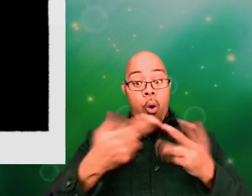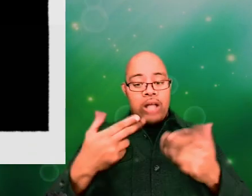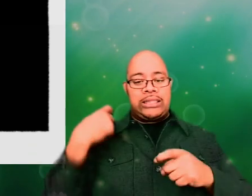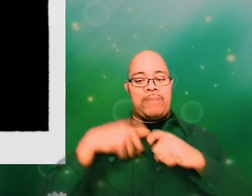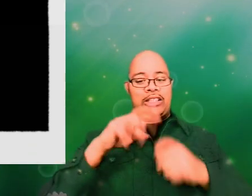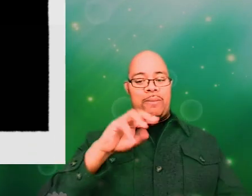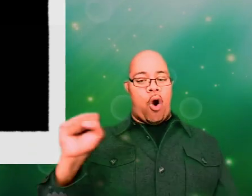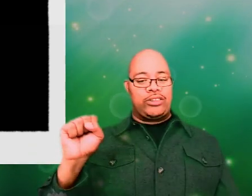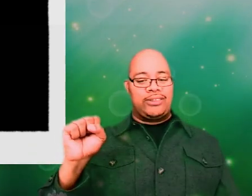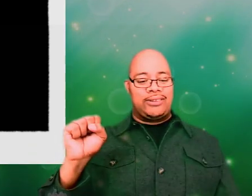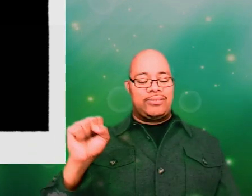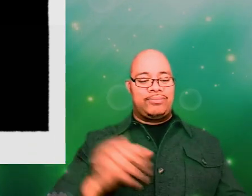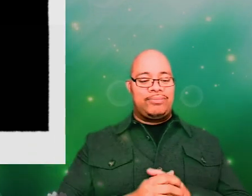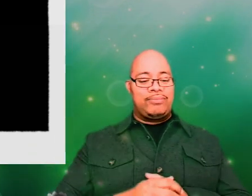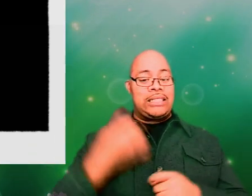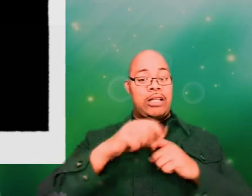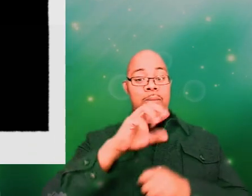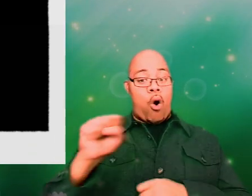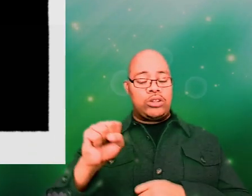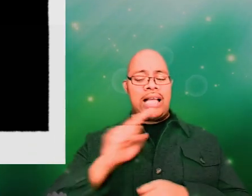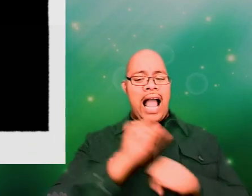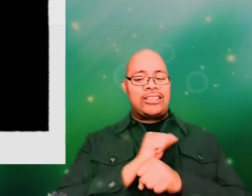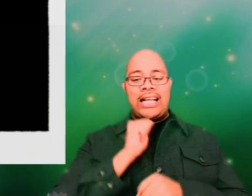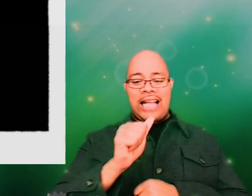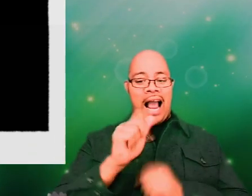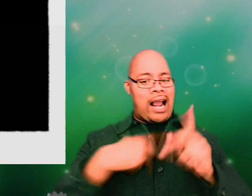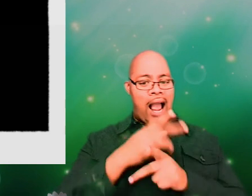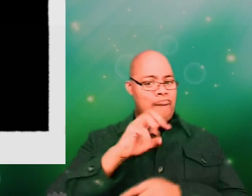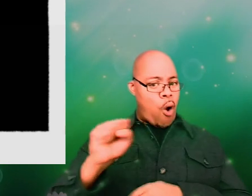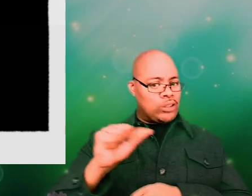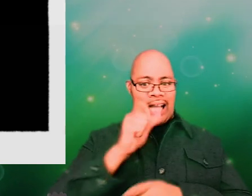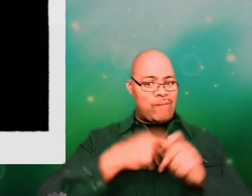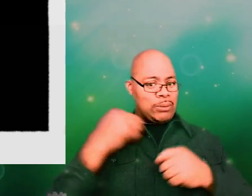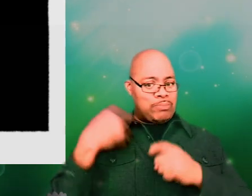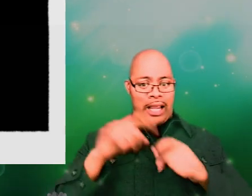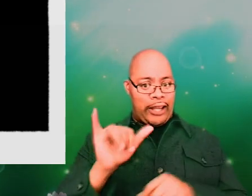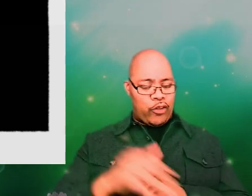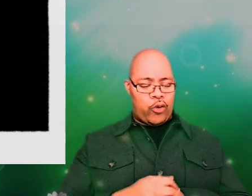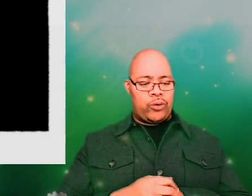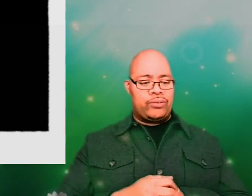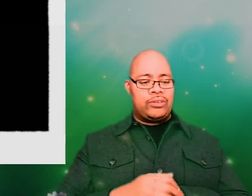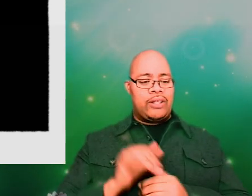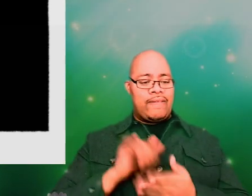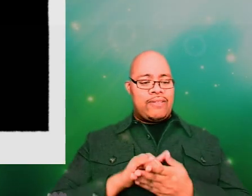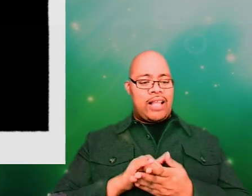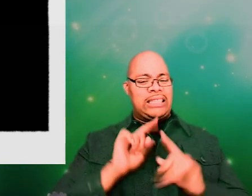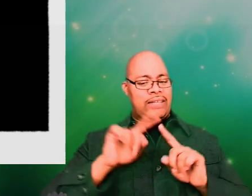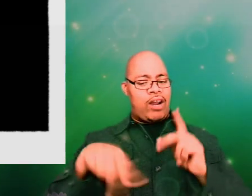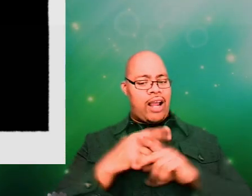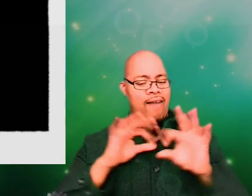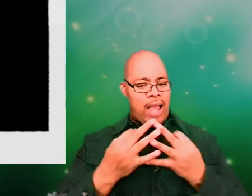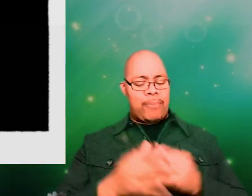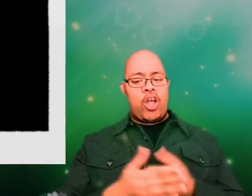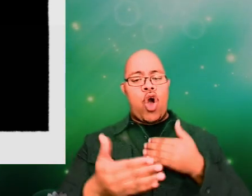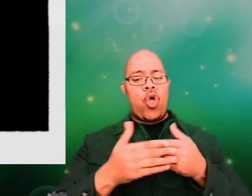moss. Spanish moss is actually not a type of moss, nor from Spain. It's in the bromeliad family, closely related